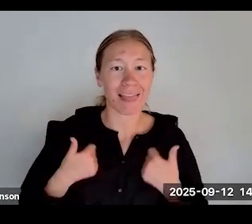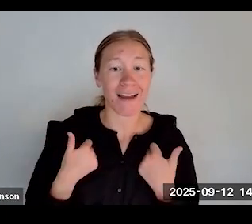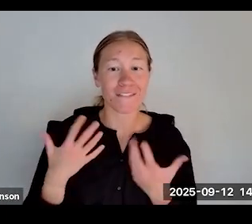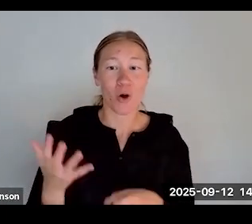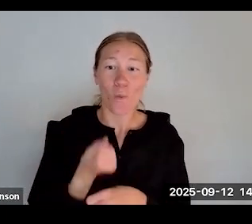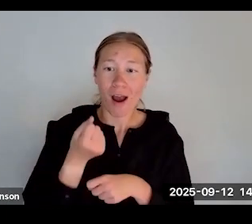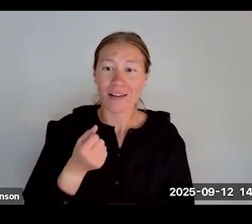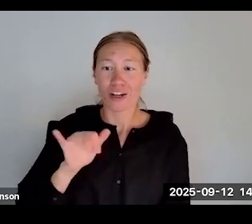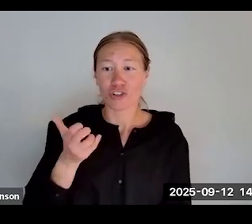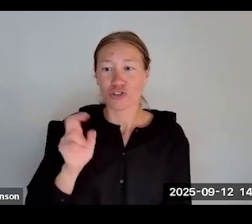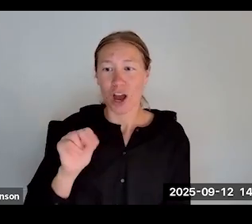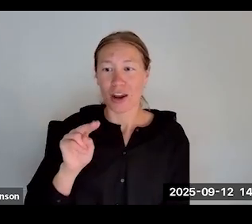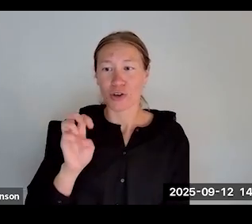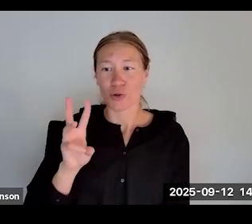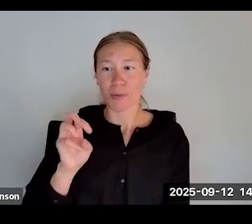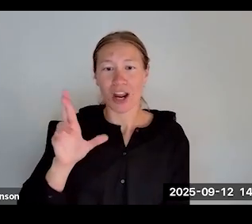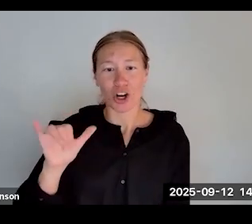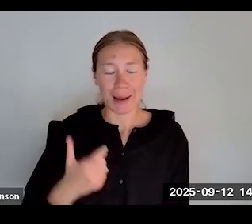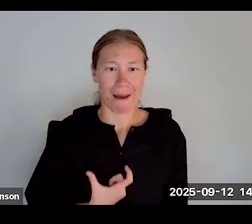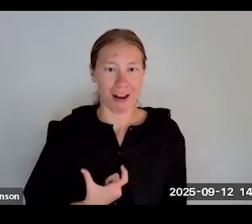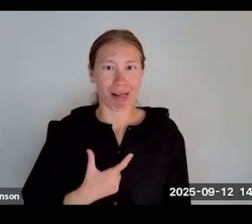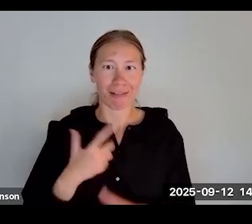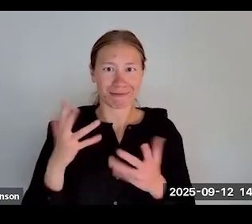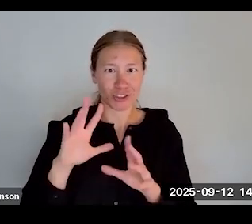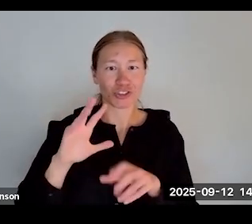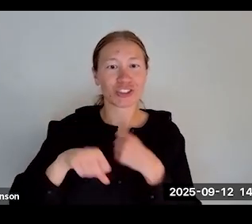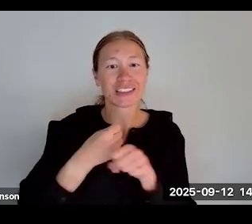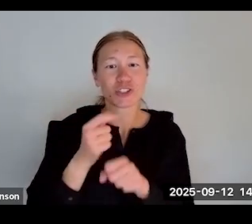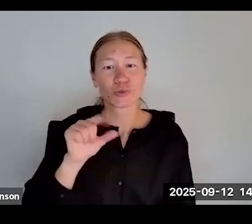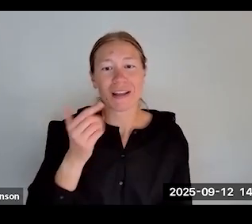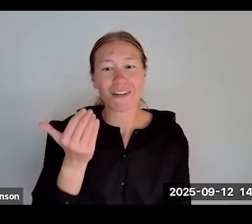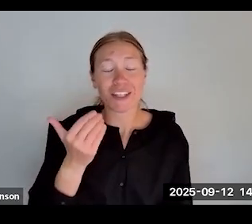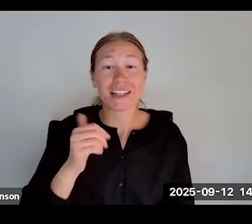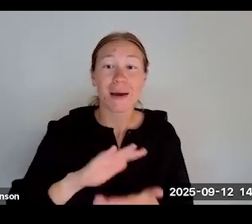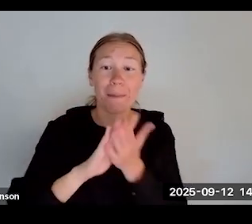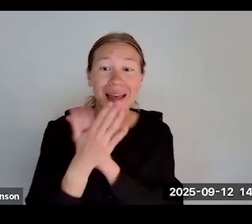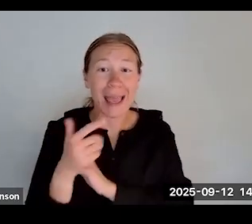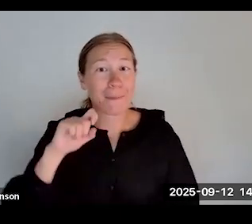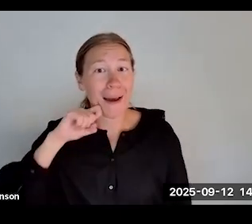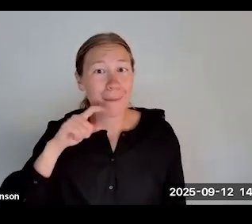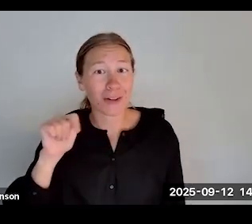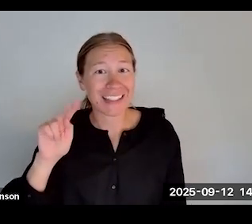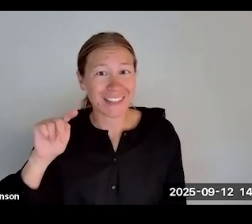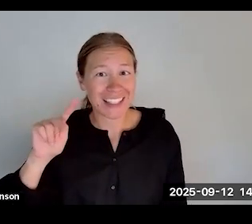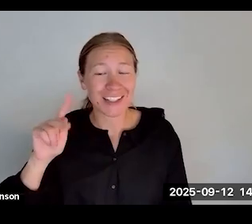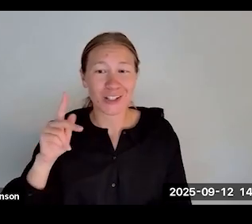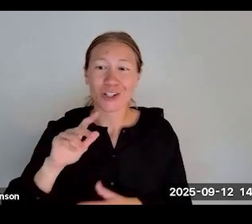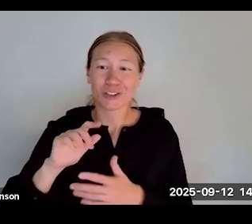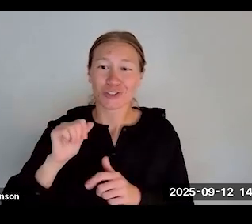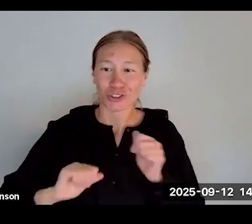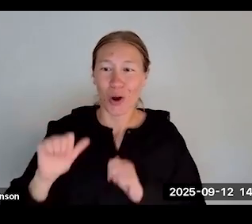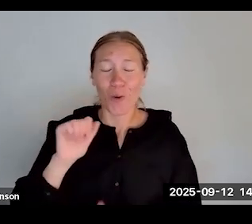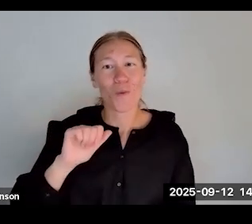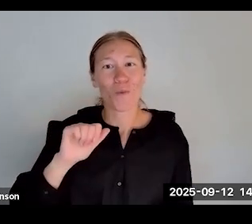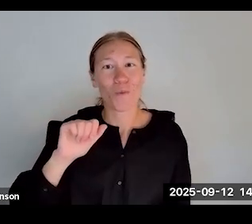2015 and was also made into an animated TV series on Apple TV in 2022.